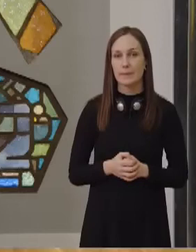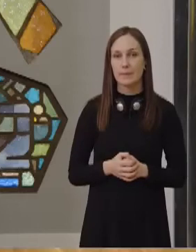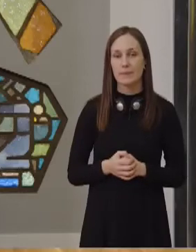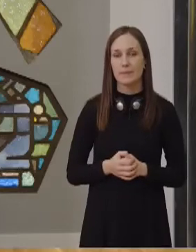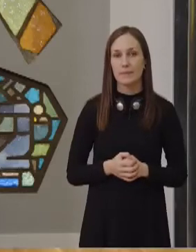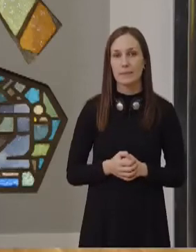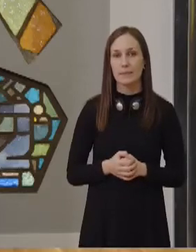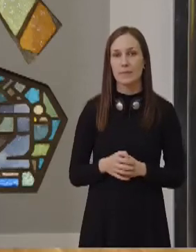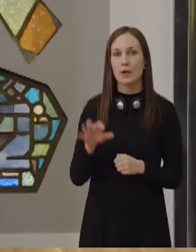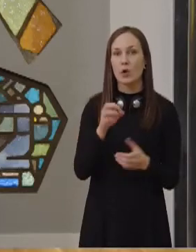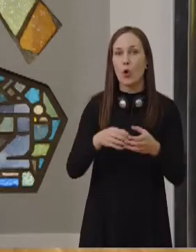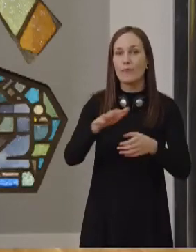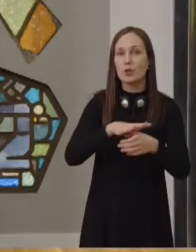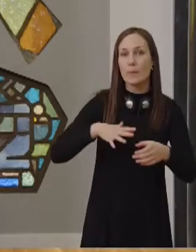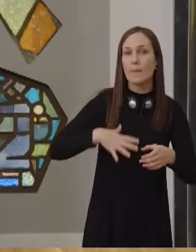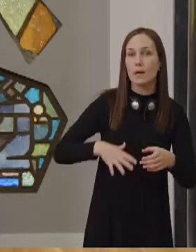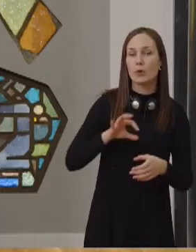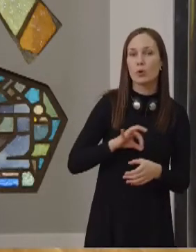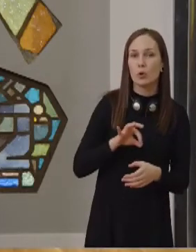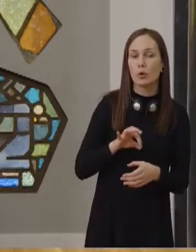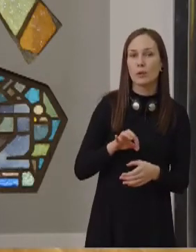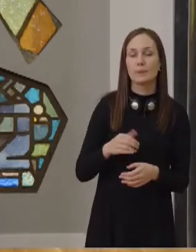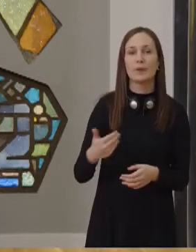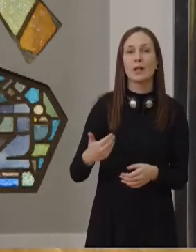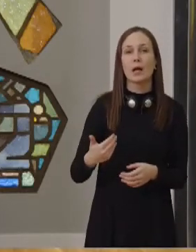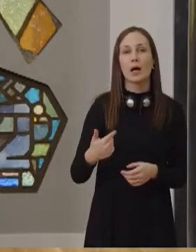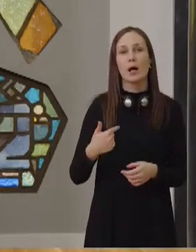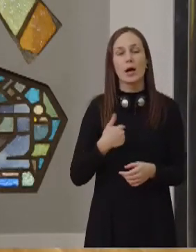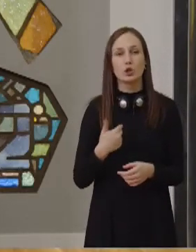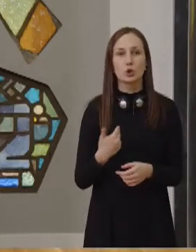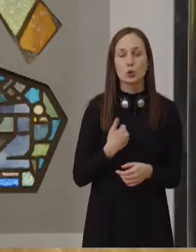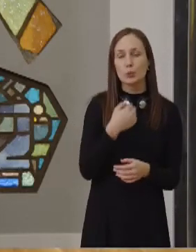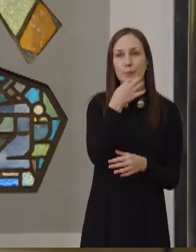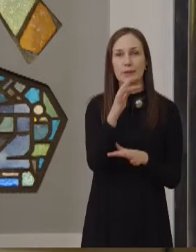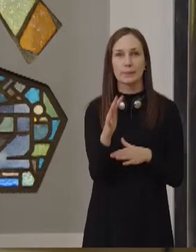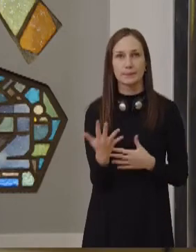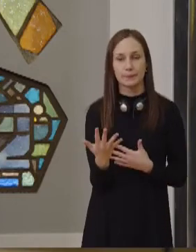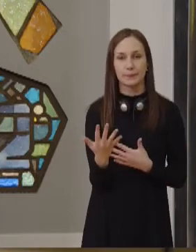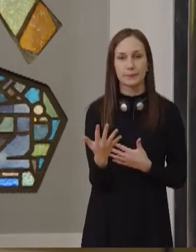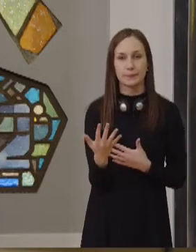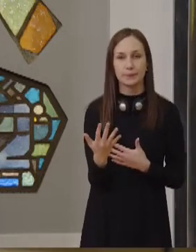Tomas Raskevičius, about the society's tolerance.